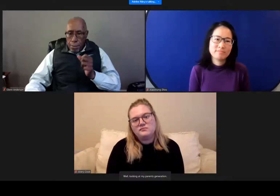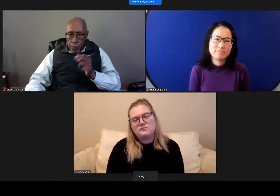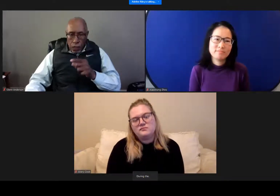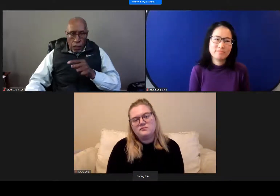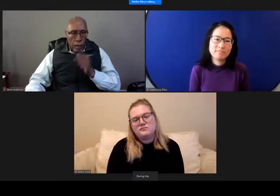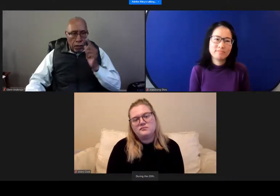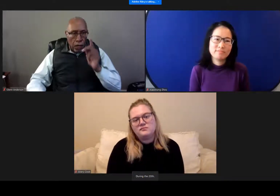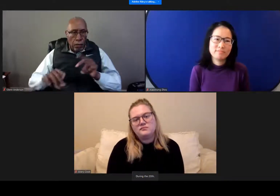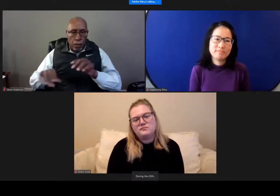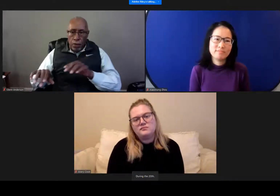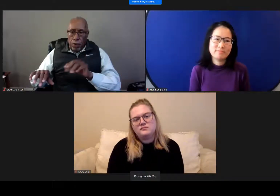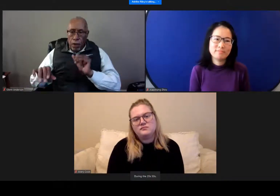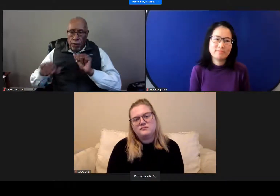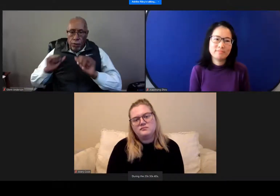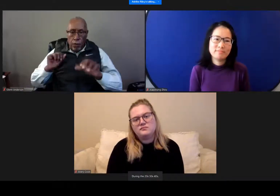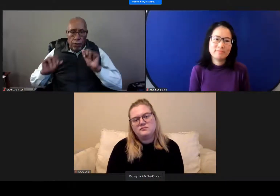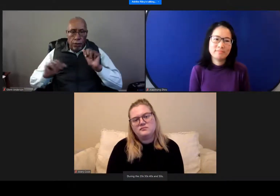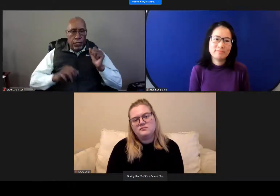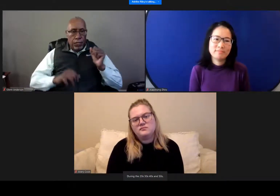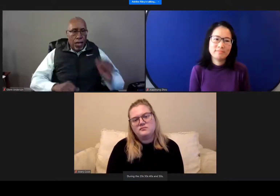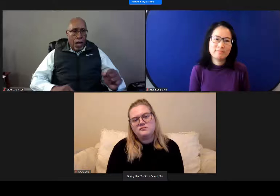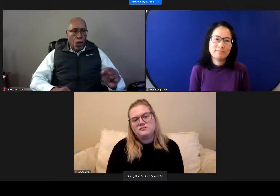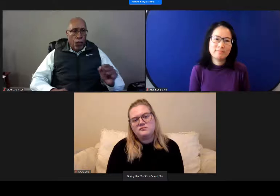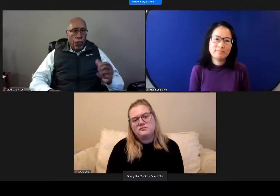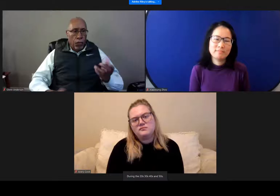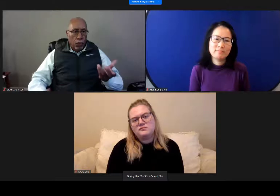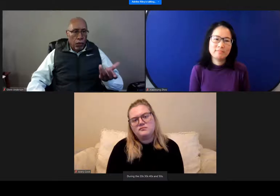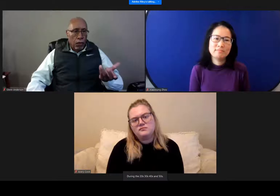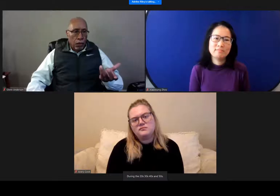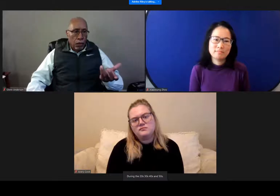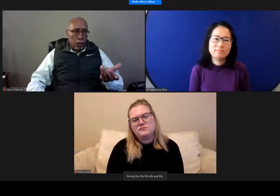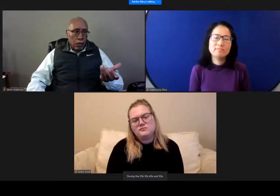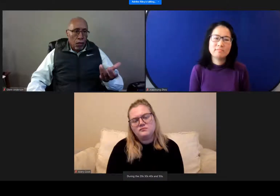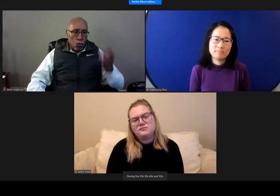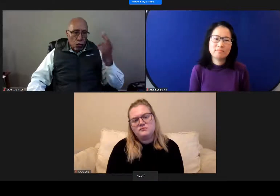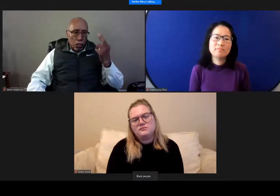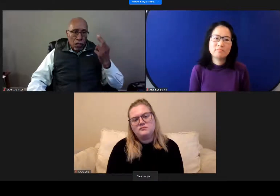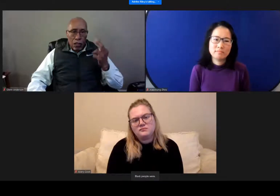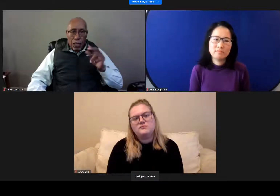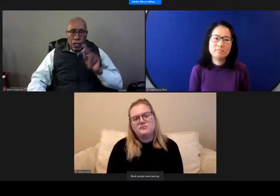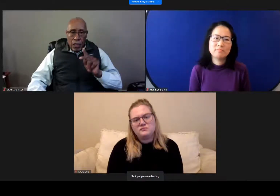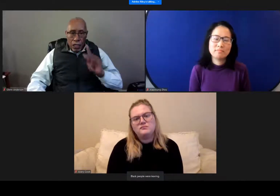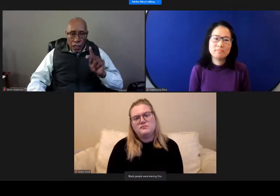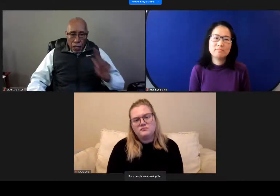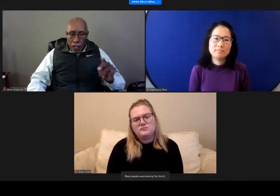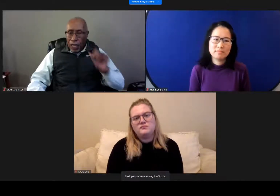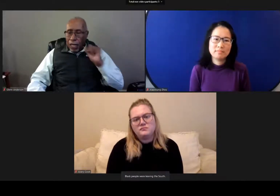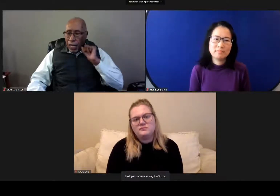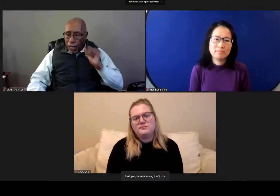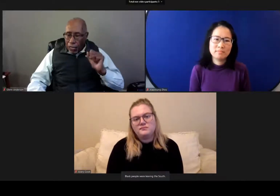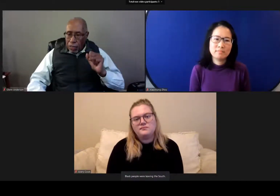during the 20s, 30s, 40s, and 50s, Black people were leaving the South